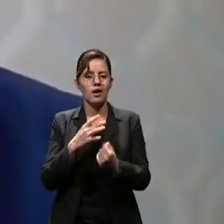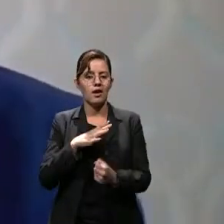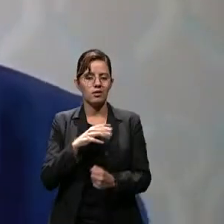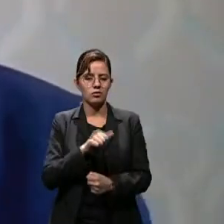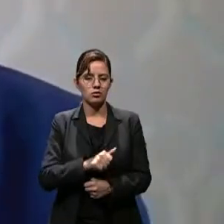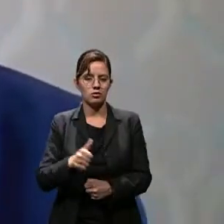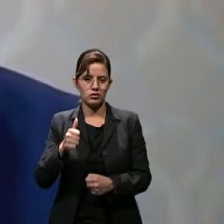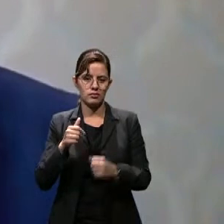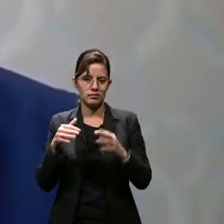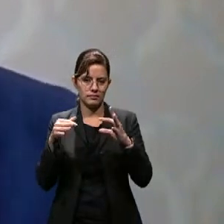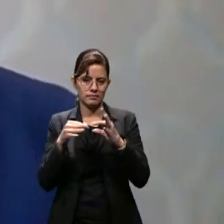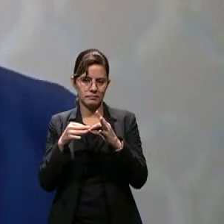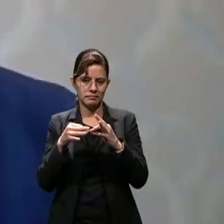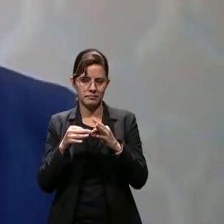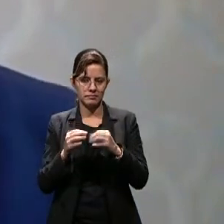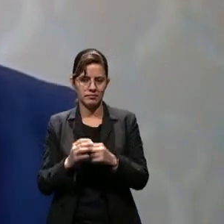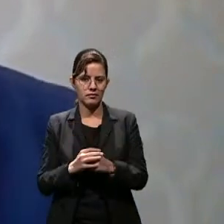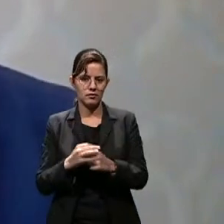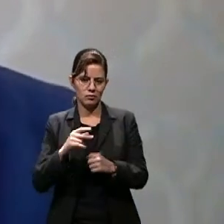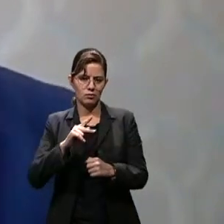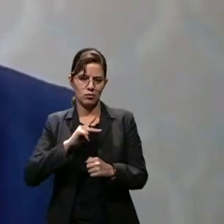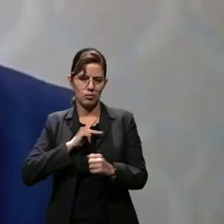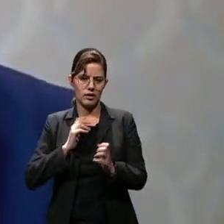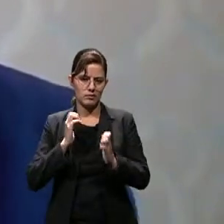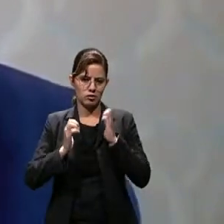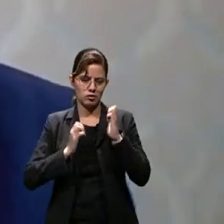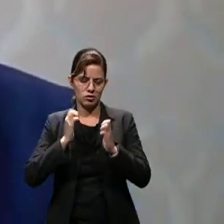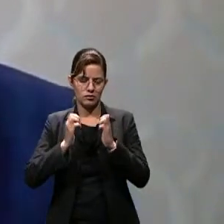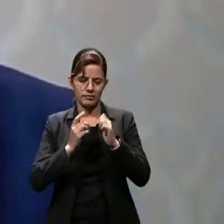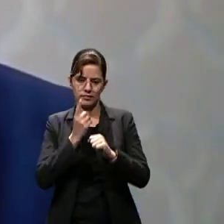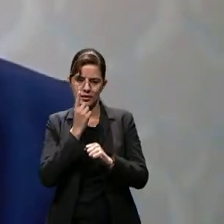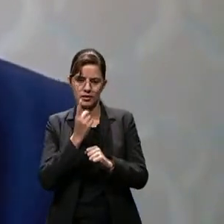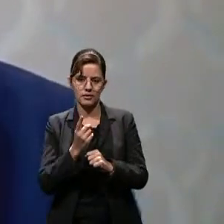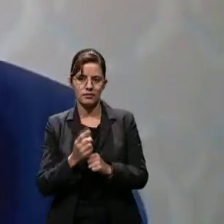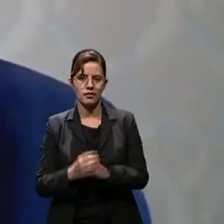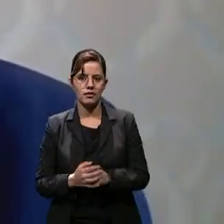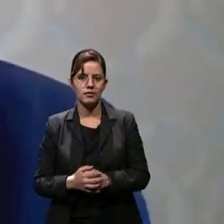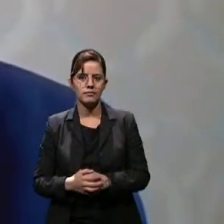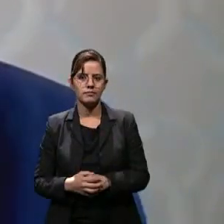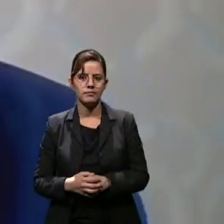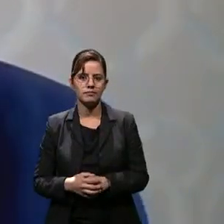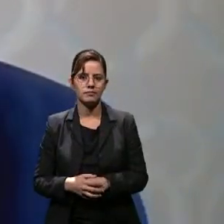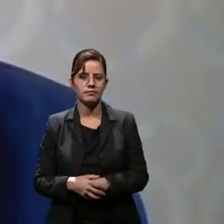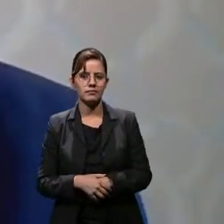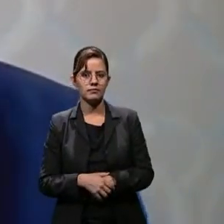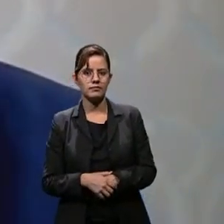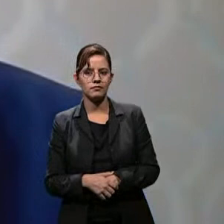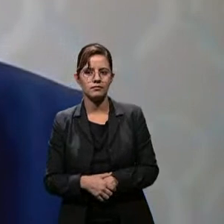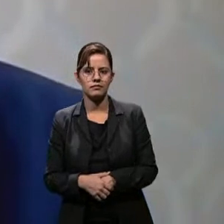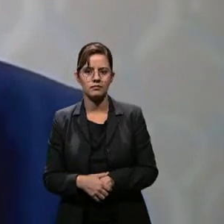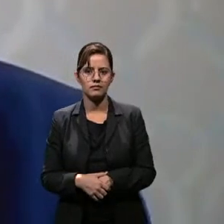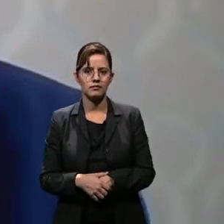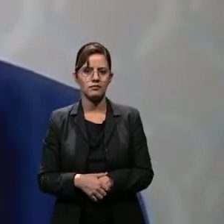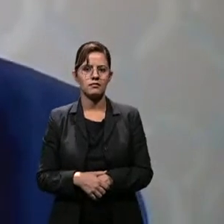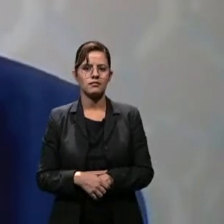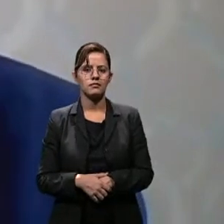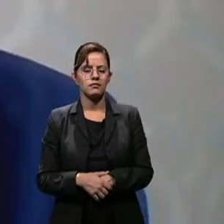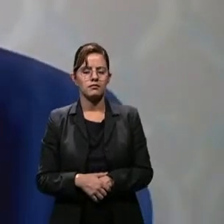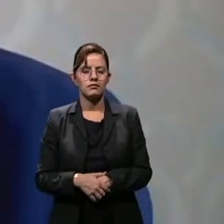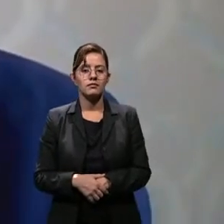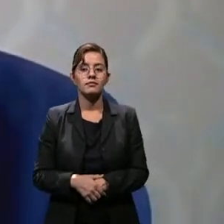Then we have what I was referring to in my presentation, which is the use of